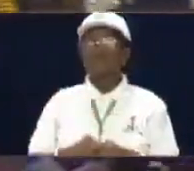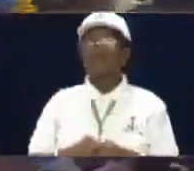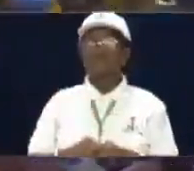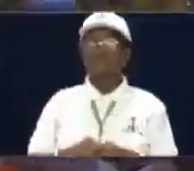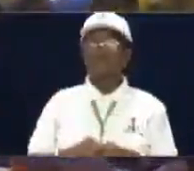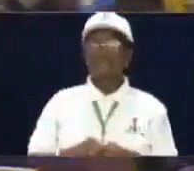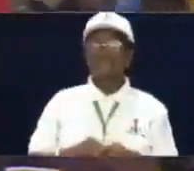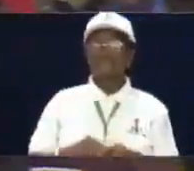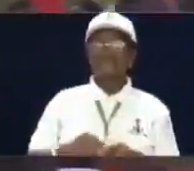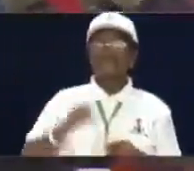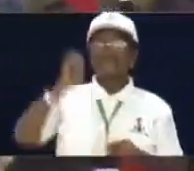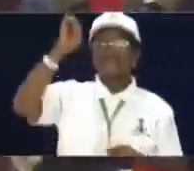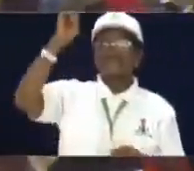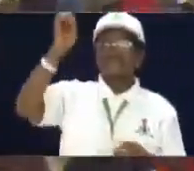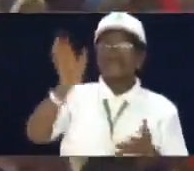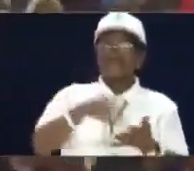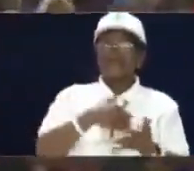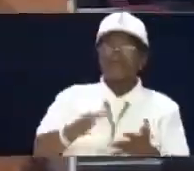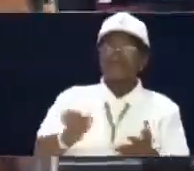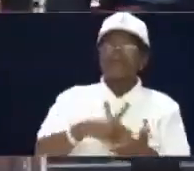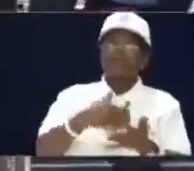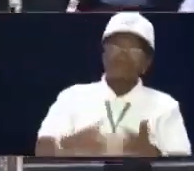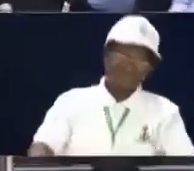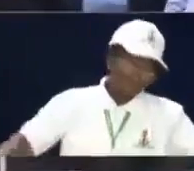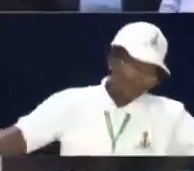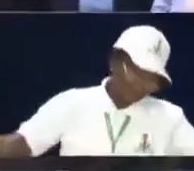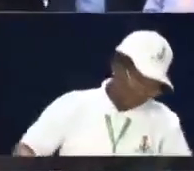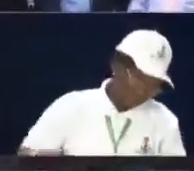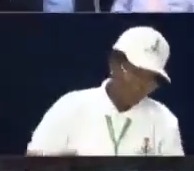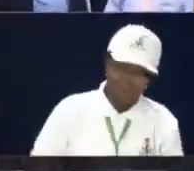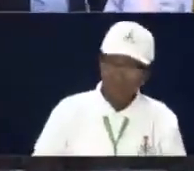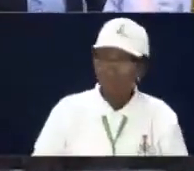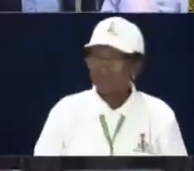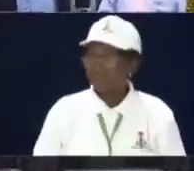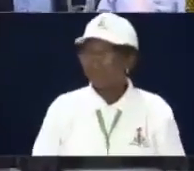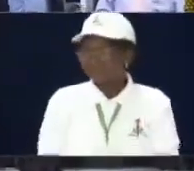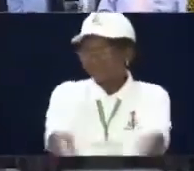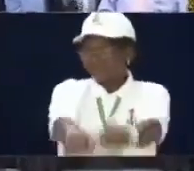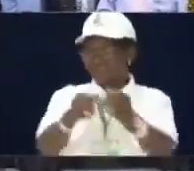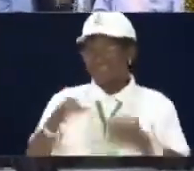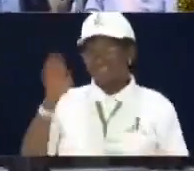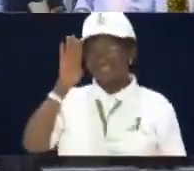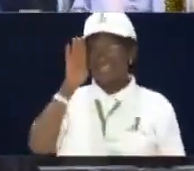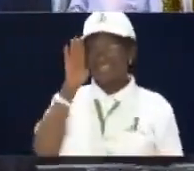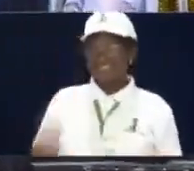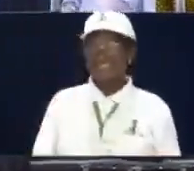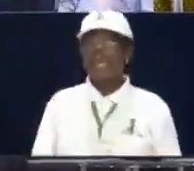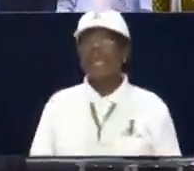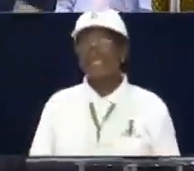You've done so much for me, I cannot tell you.